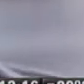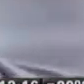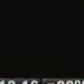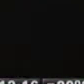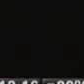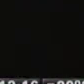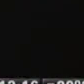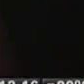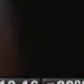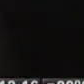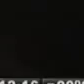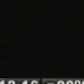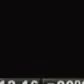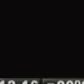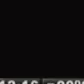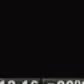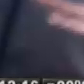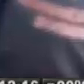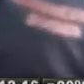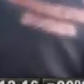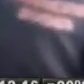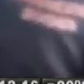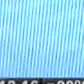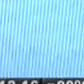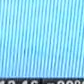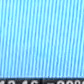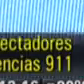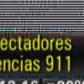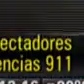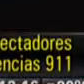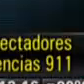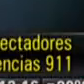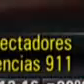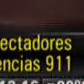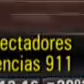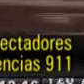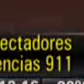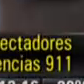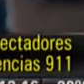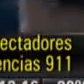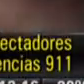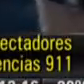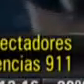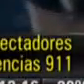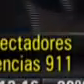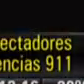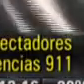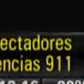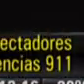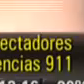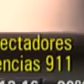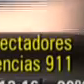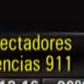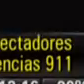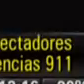in the trunk! What's your name? Casey! You've got the best team of people in this whole... Let's talk about the movie. I can tell